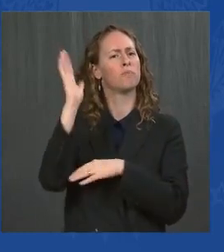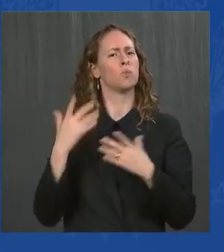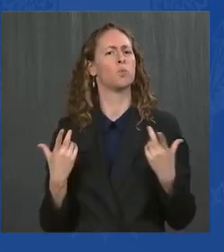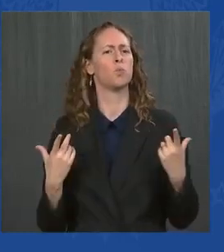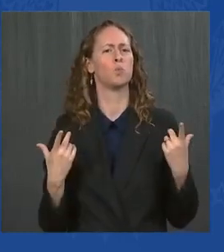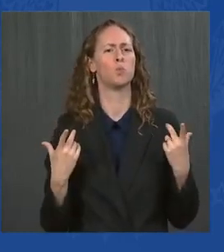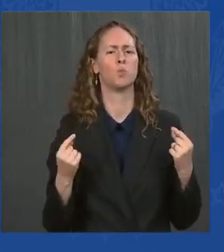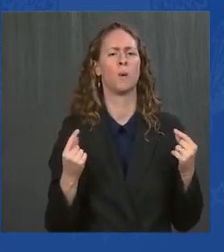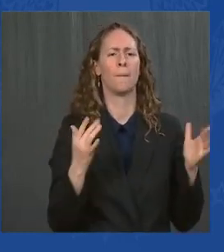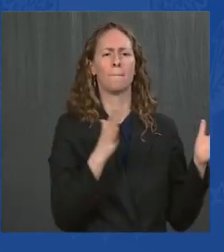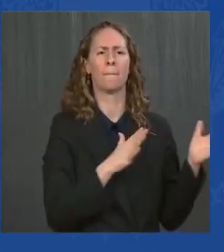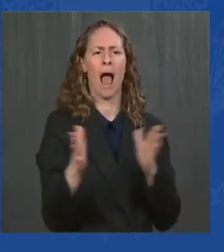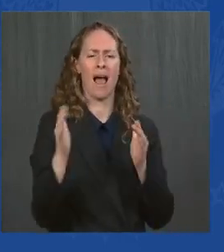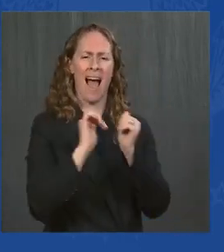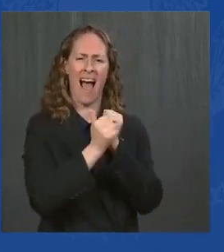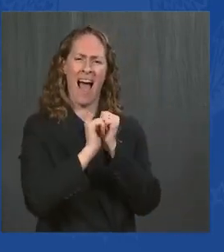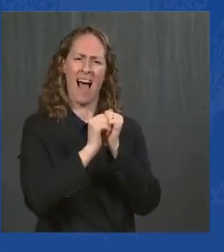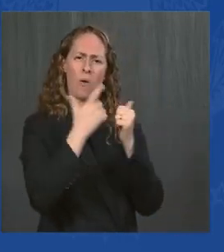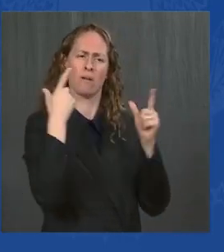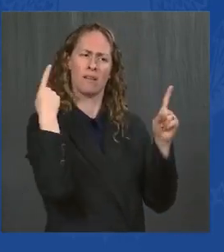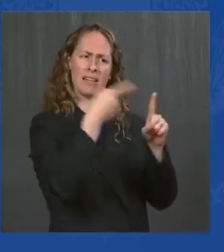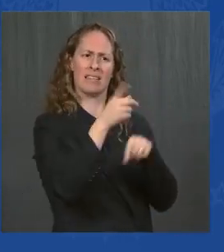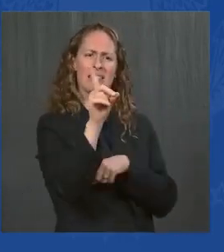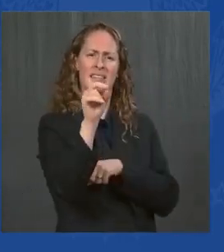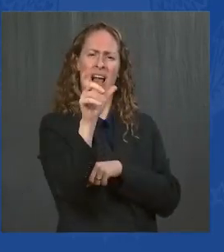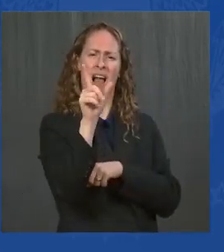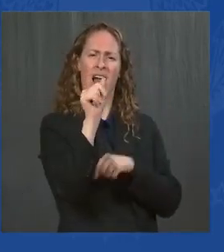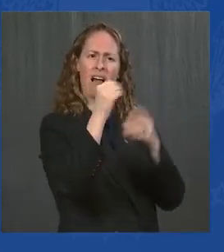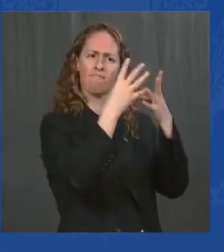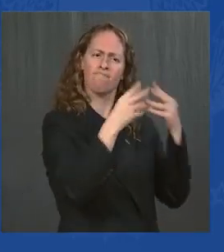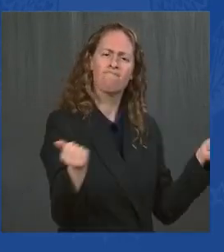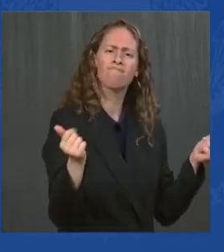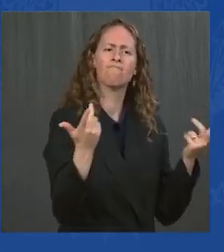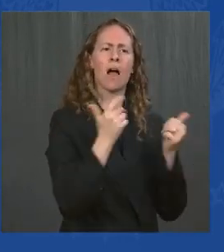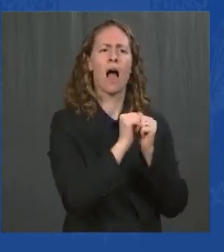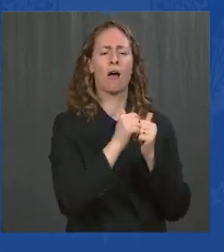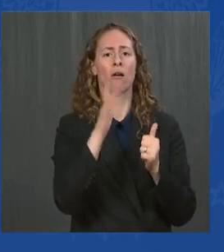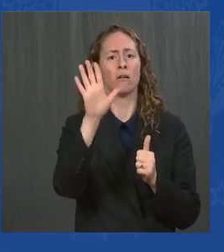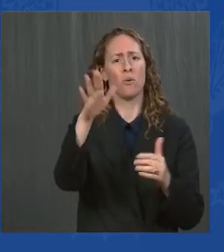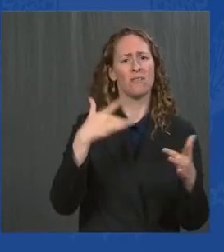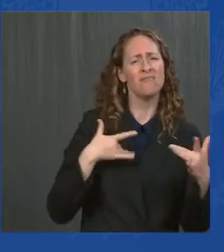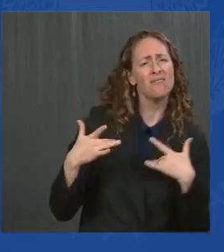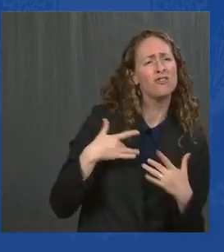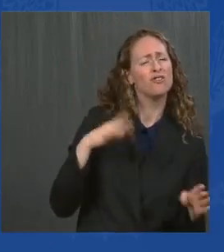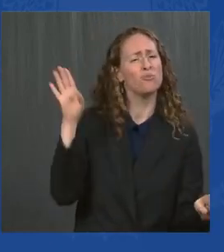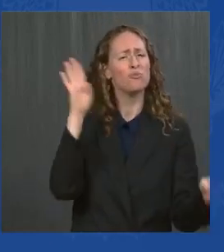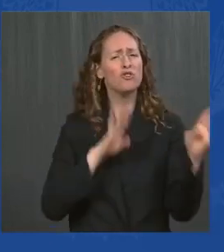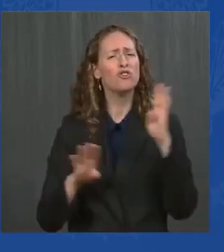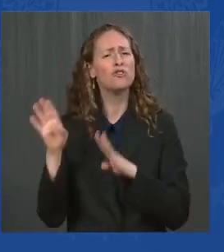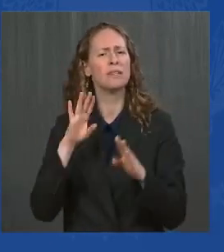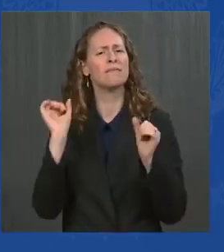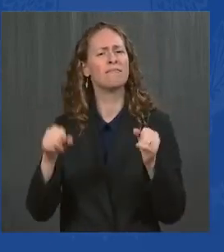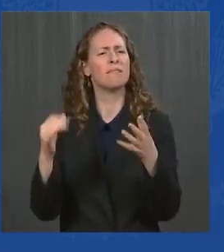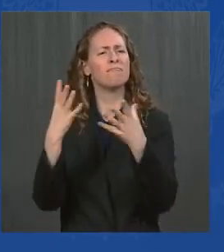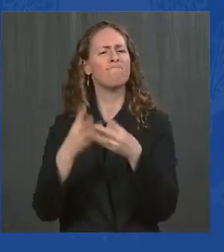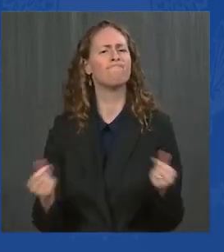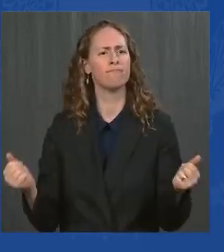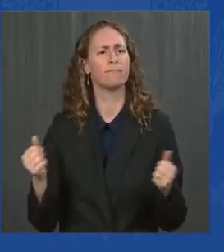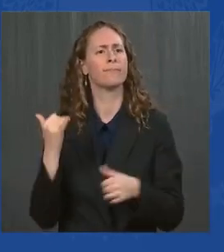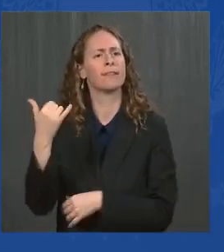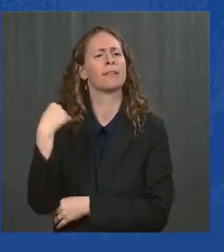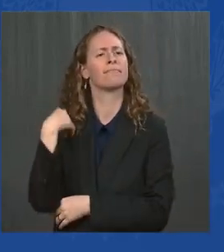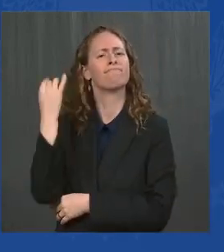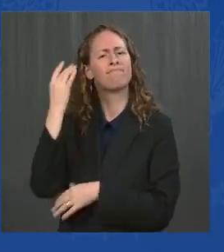variant, to address some of those fears and concerns. I want to talk about how we'll further protect our schools, our businesses,